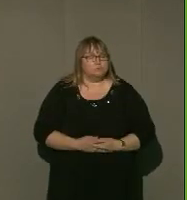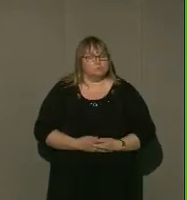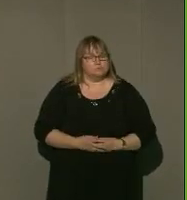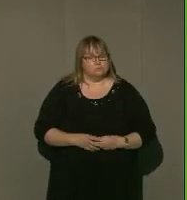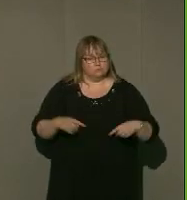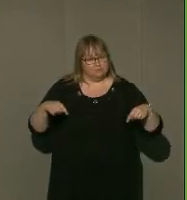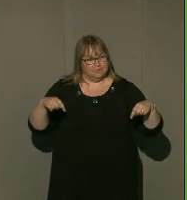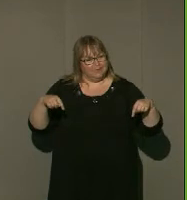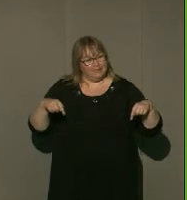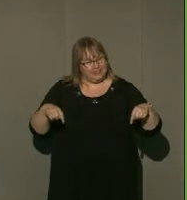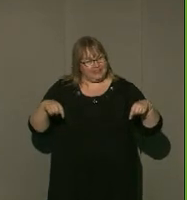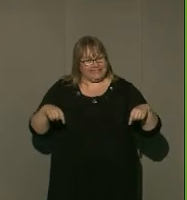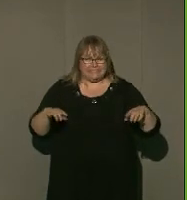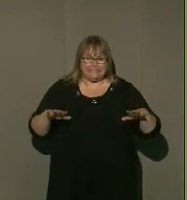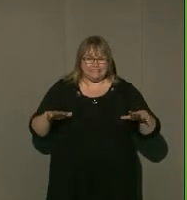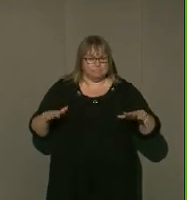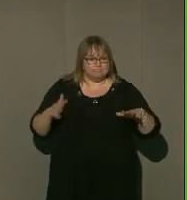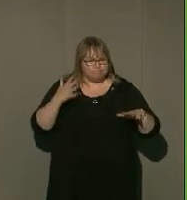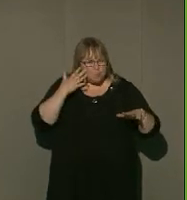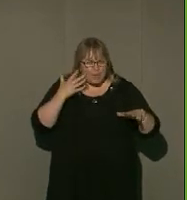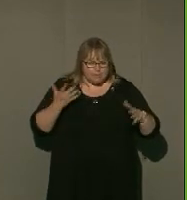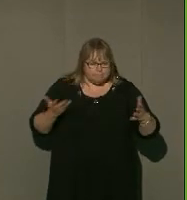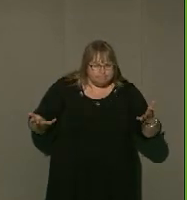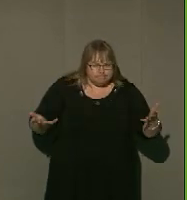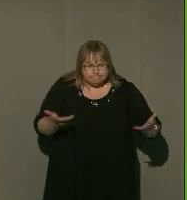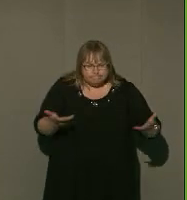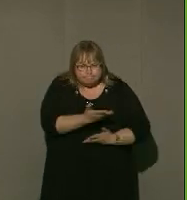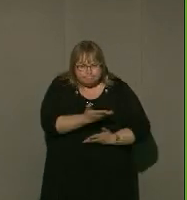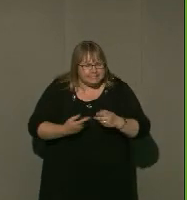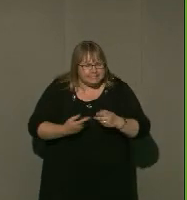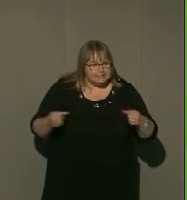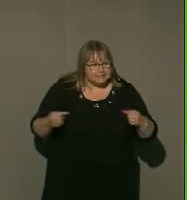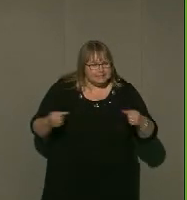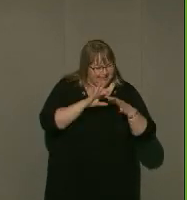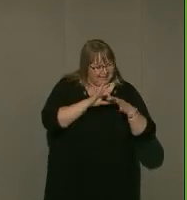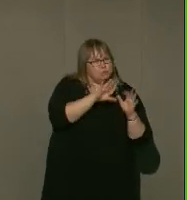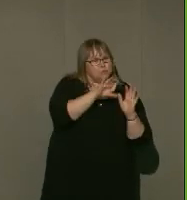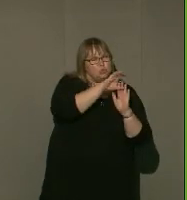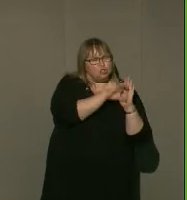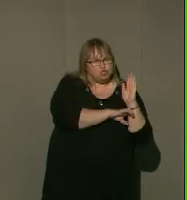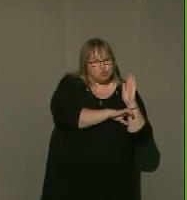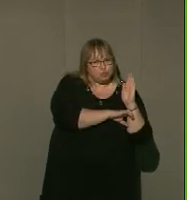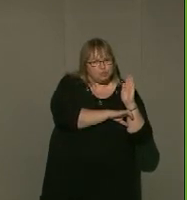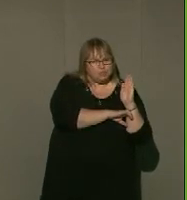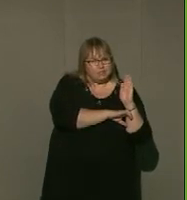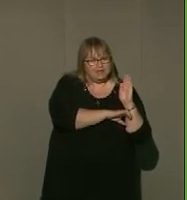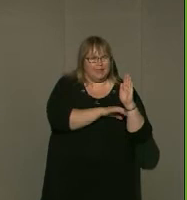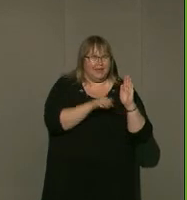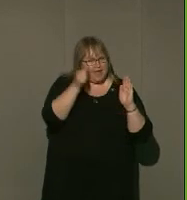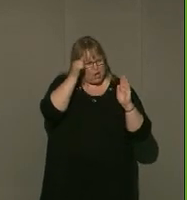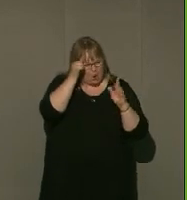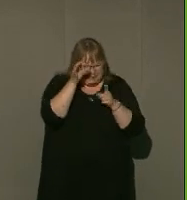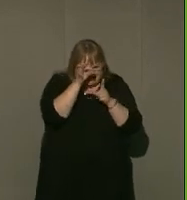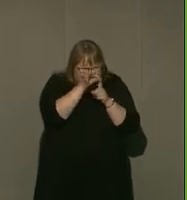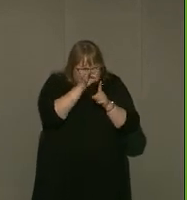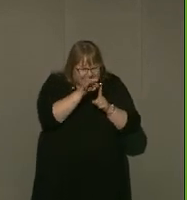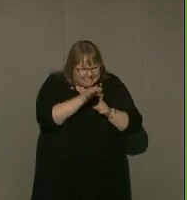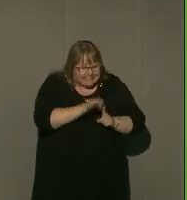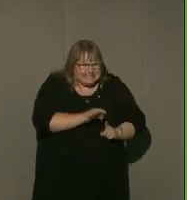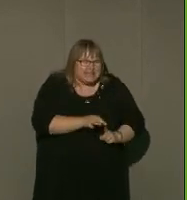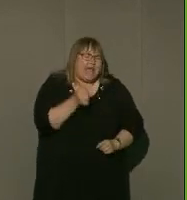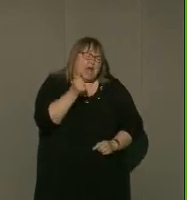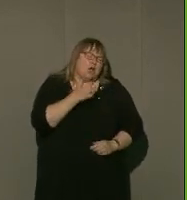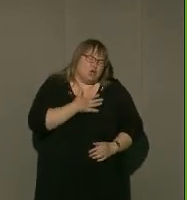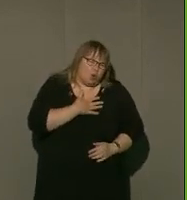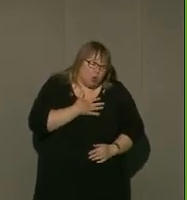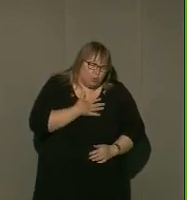this kind of debate, specifically because it's about the Constitution and it's kind of nerdy and procedural, I would particularly